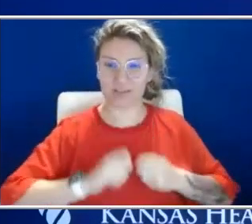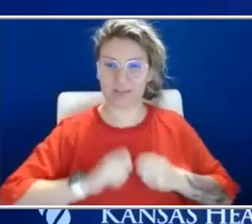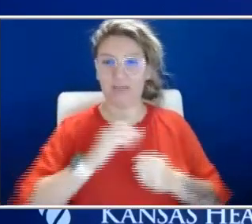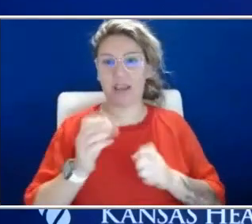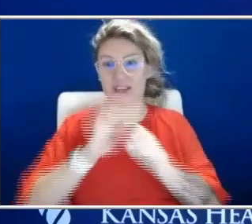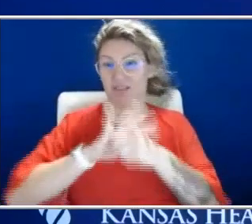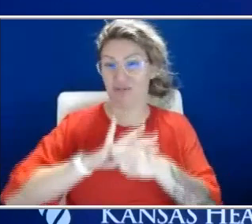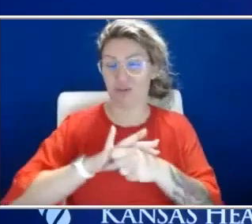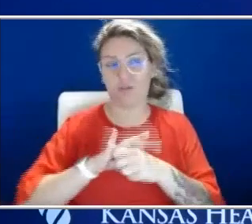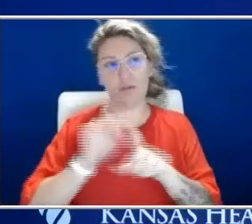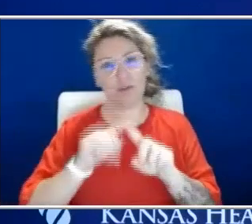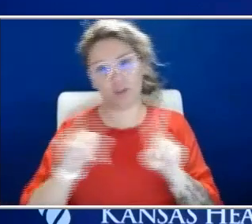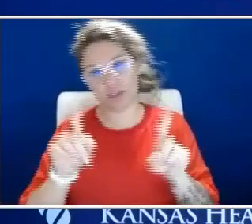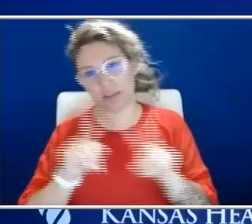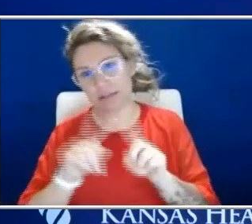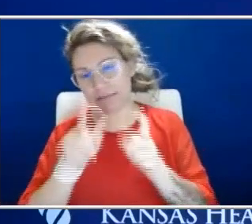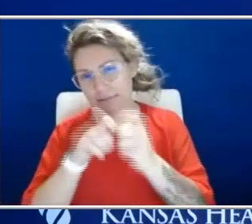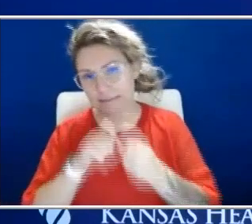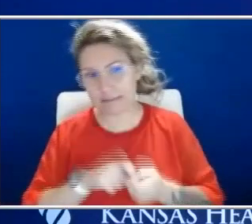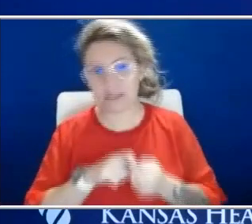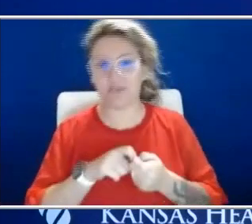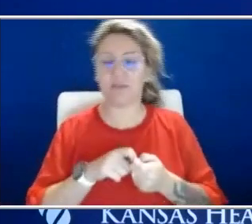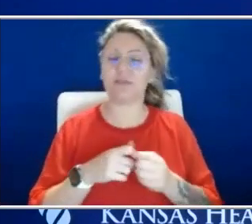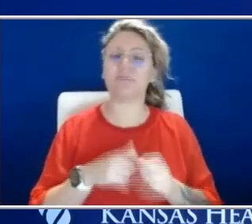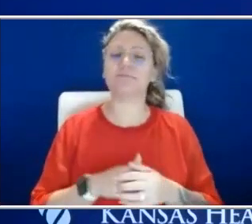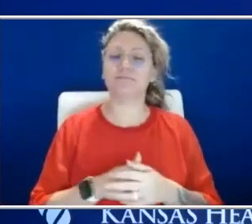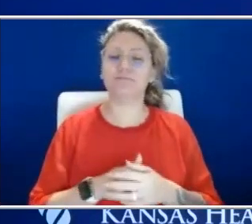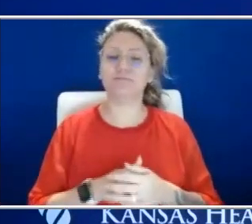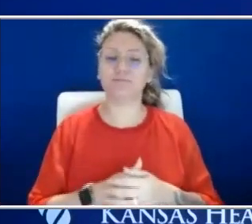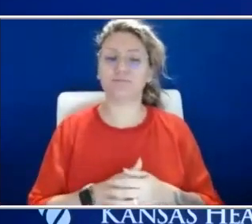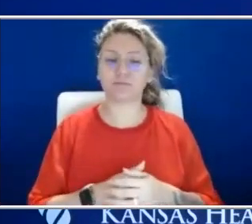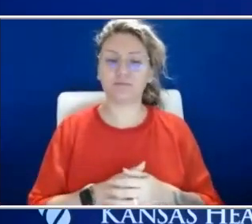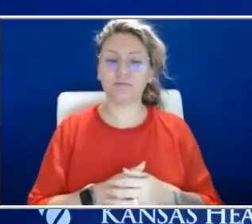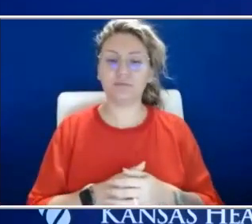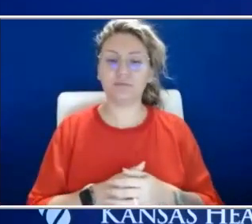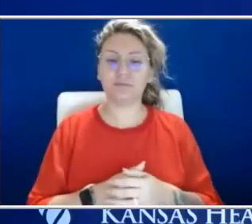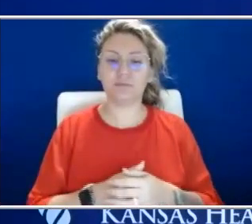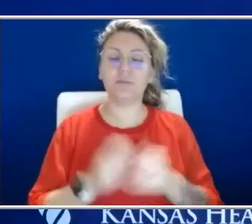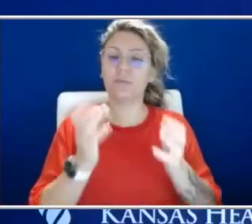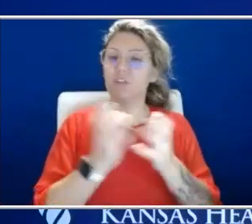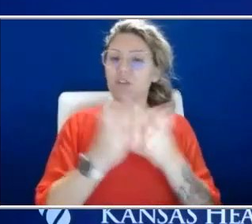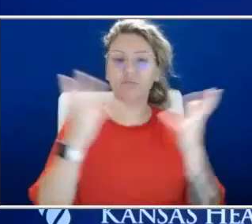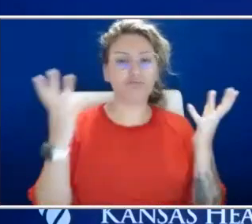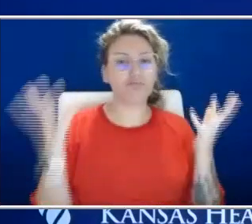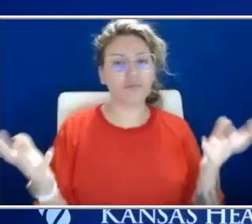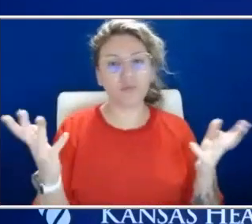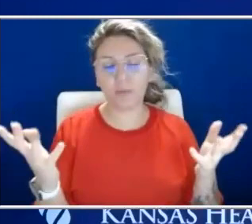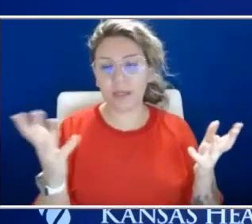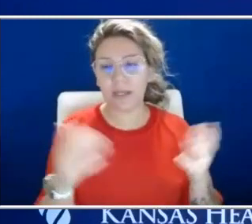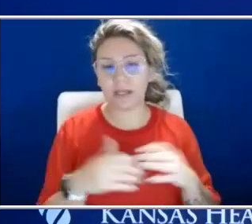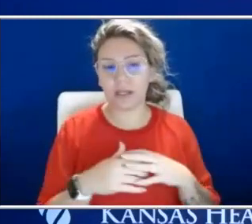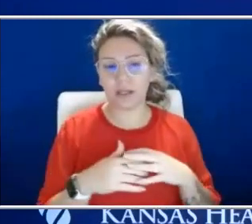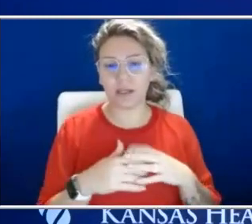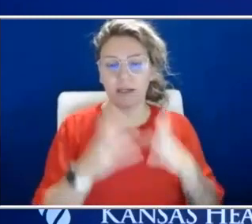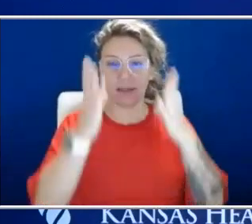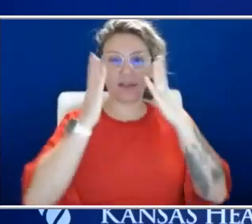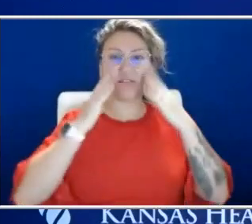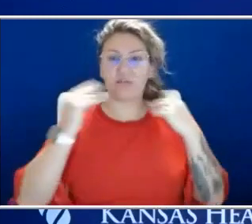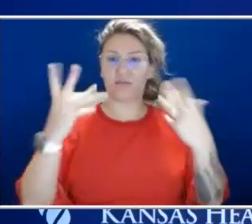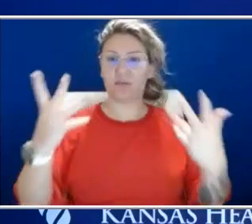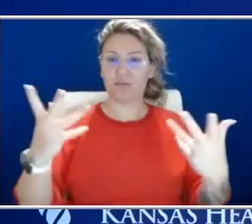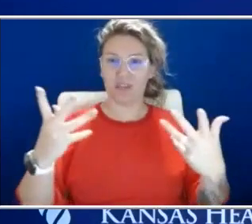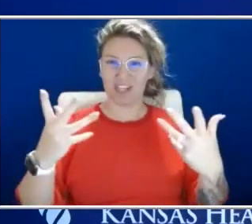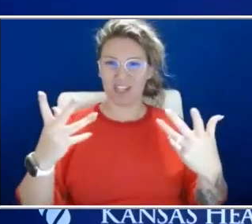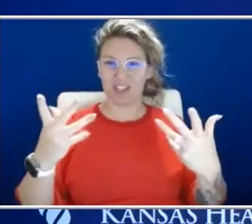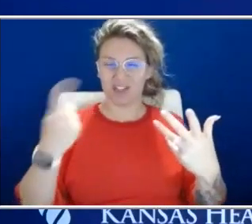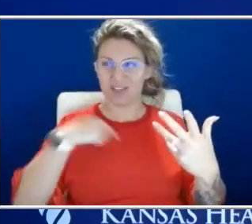there's different details as well. And there's so many information points that we have to take. And,